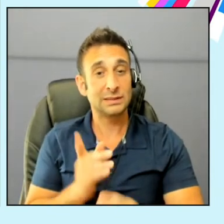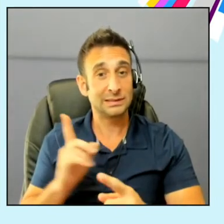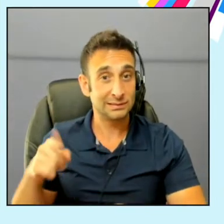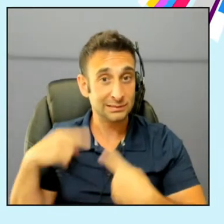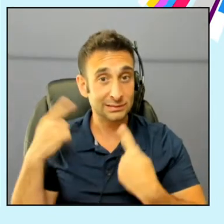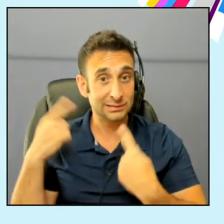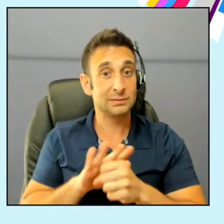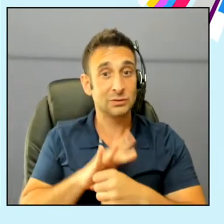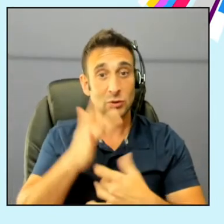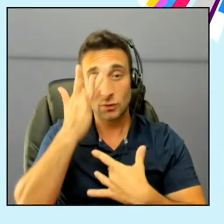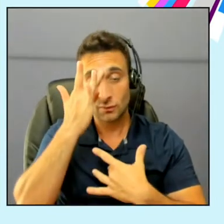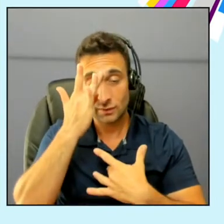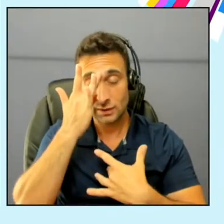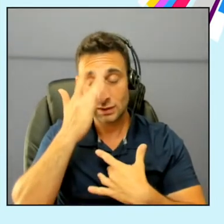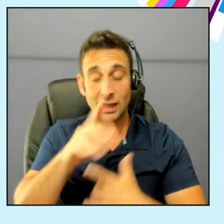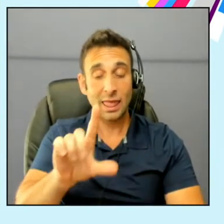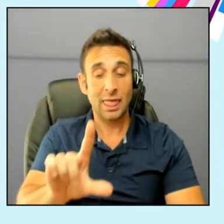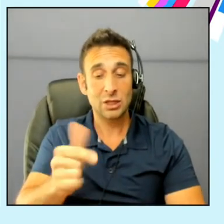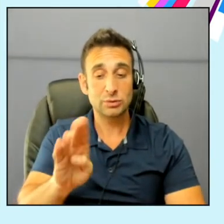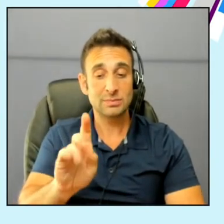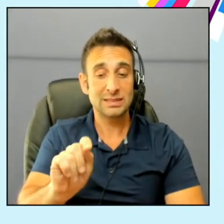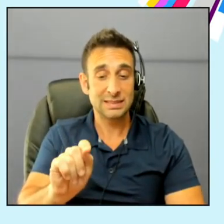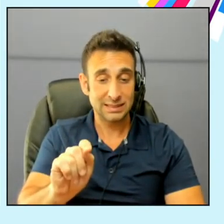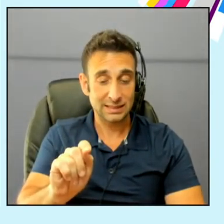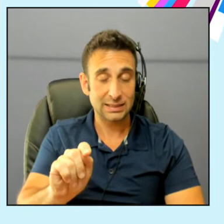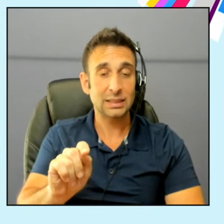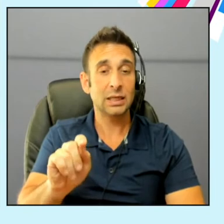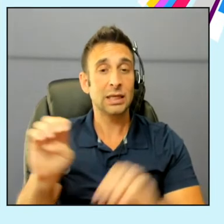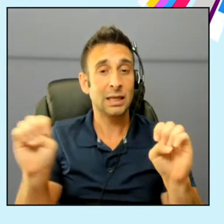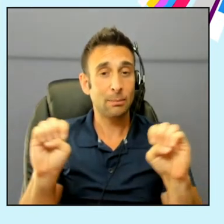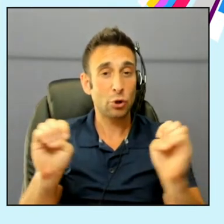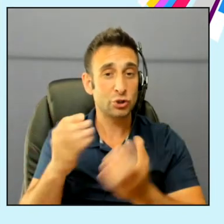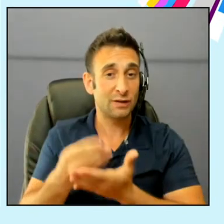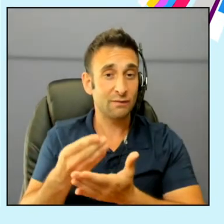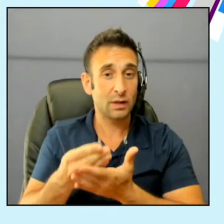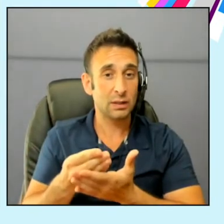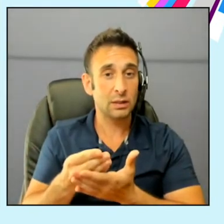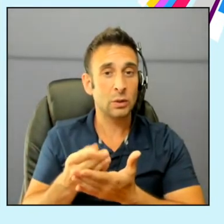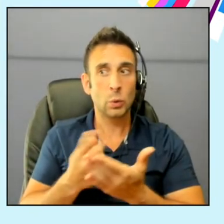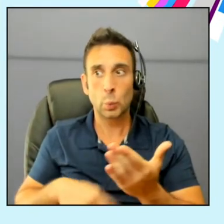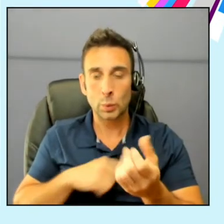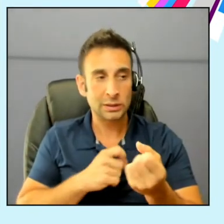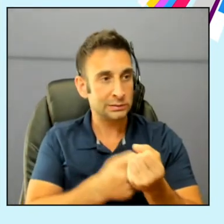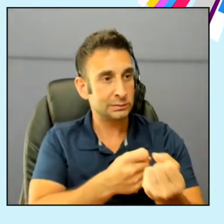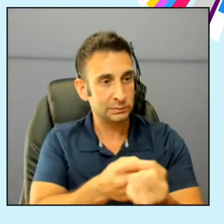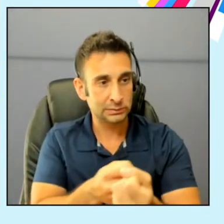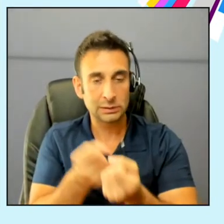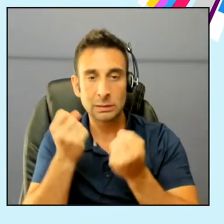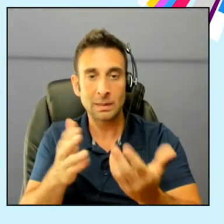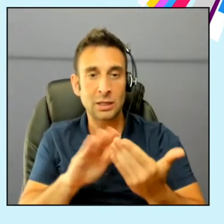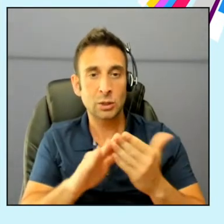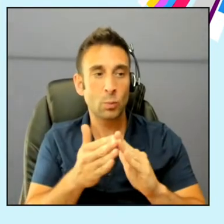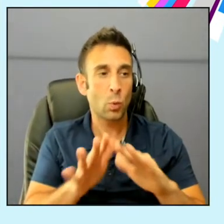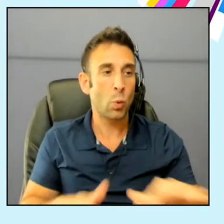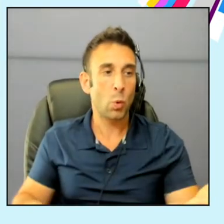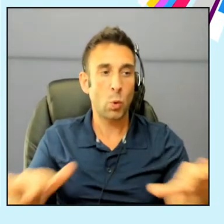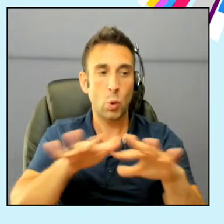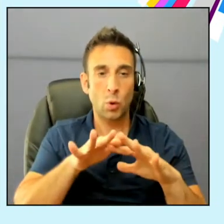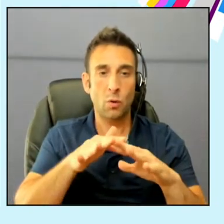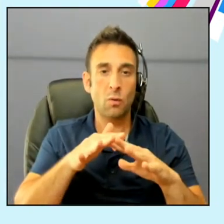LGBT Emergency Fund, we were able to support so many communities all over the continent and